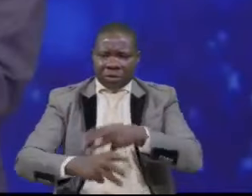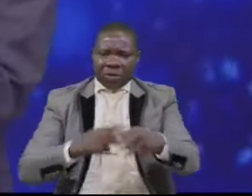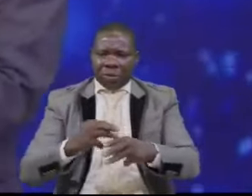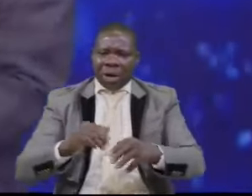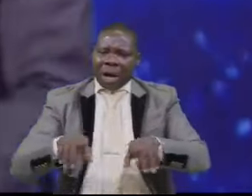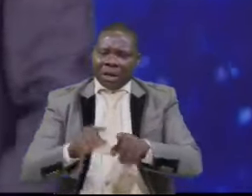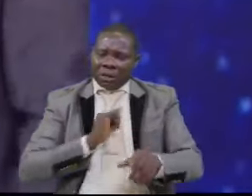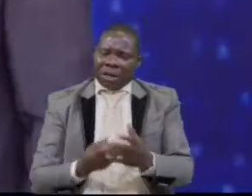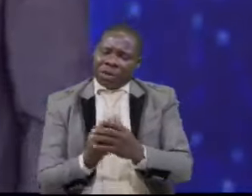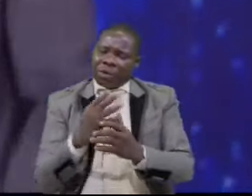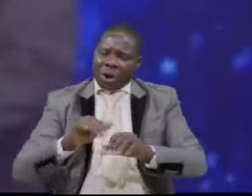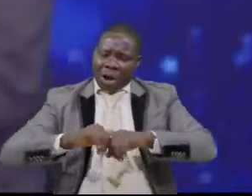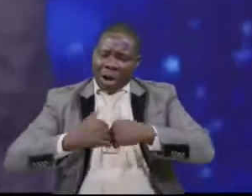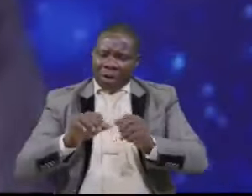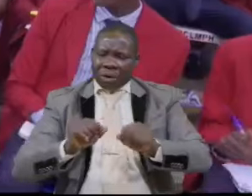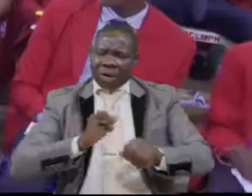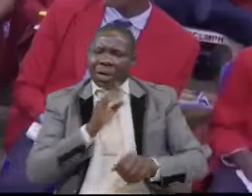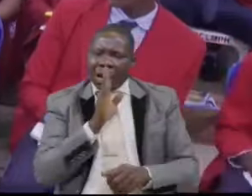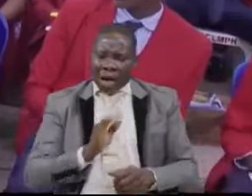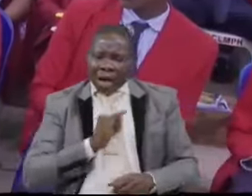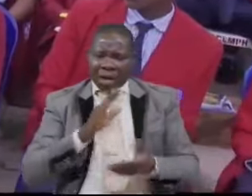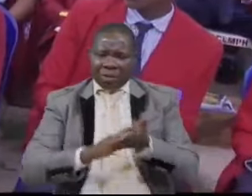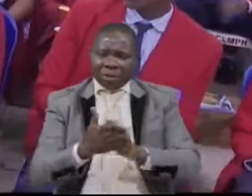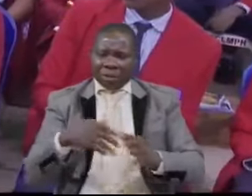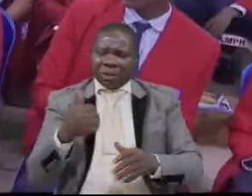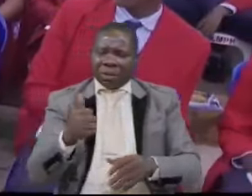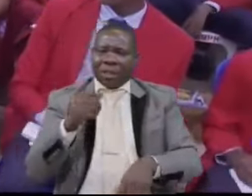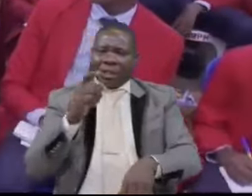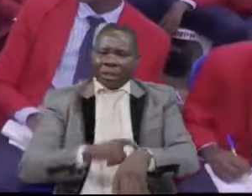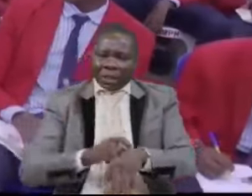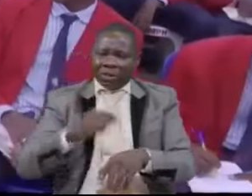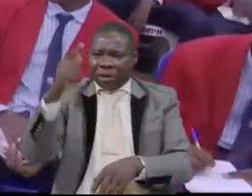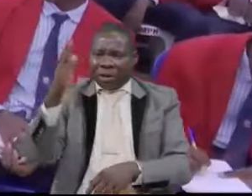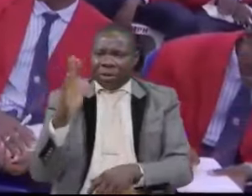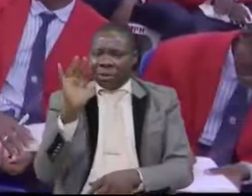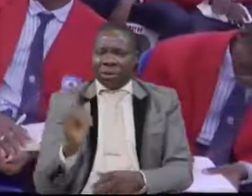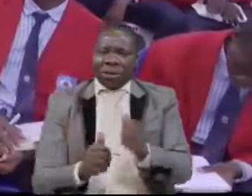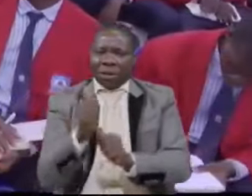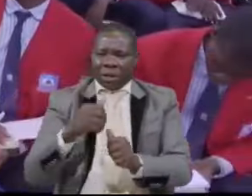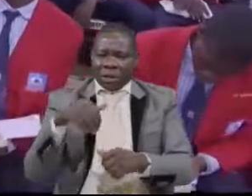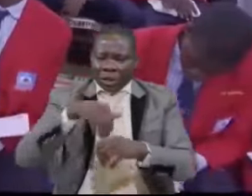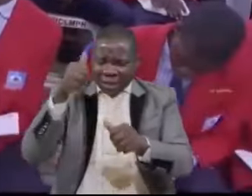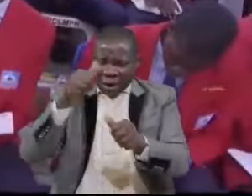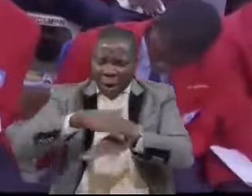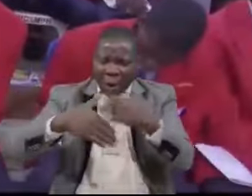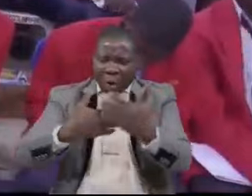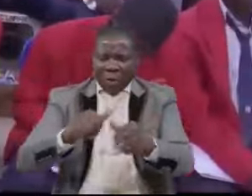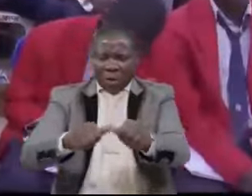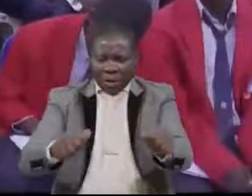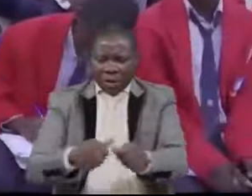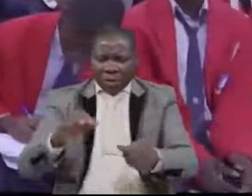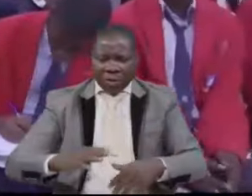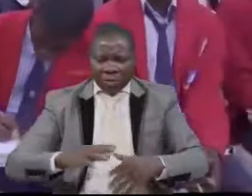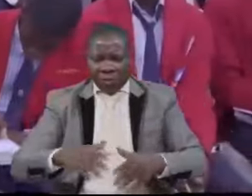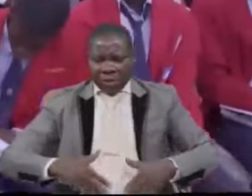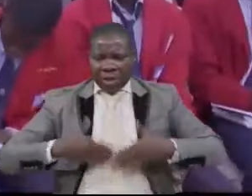times godlier? I'm looking at every area of life in your relationship with people. I'm looking